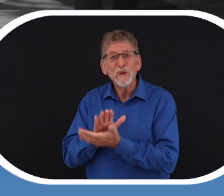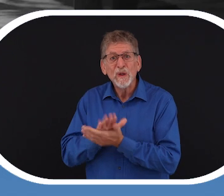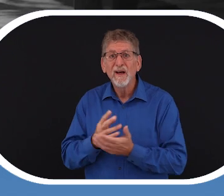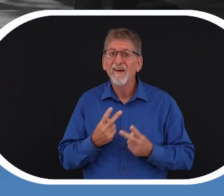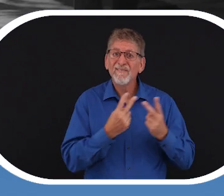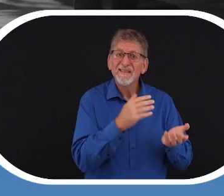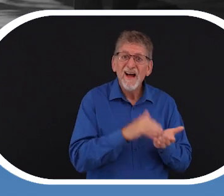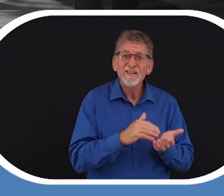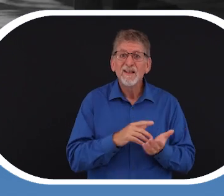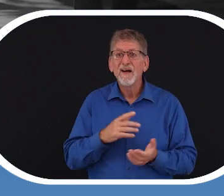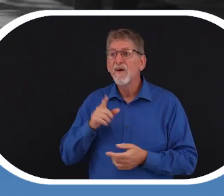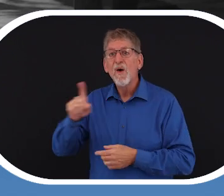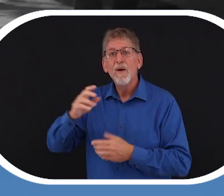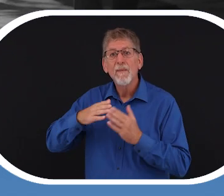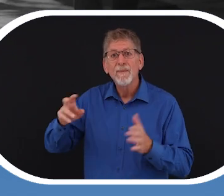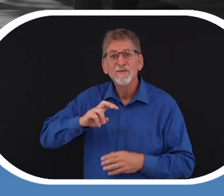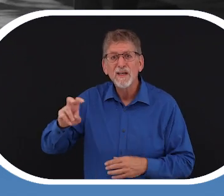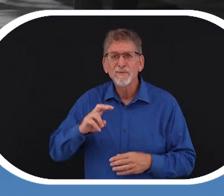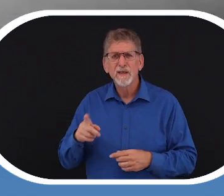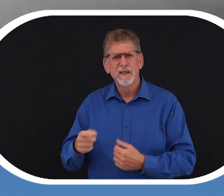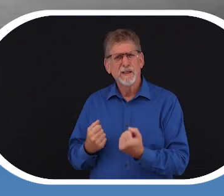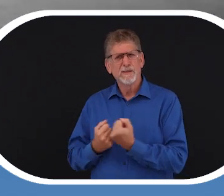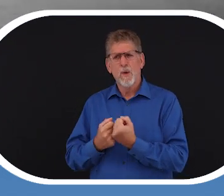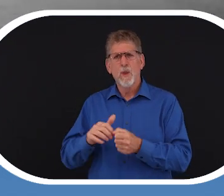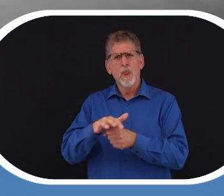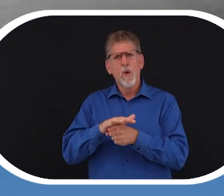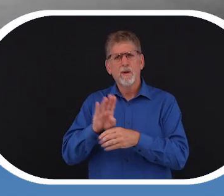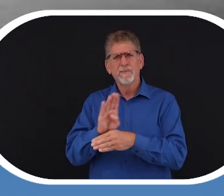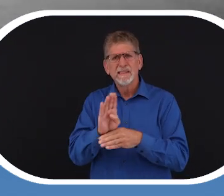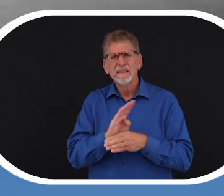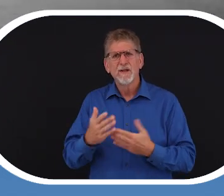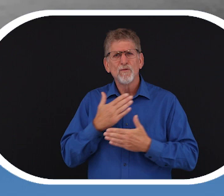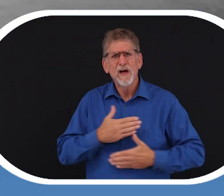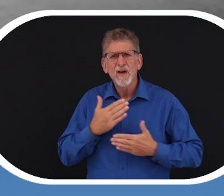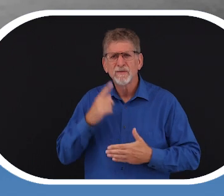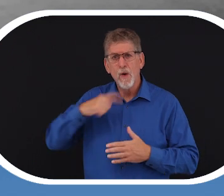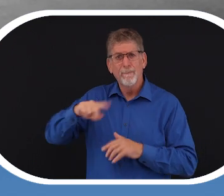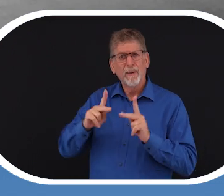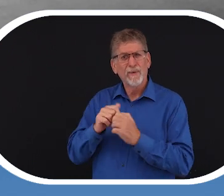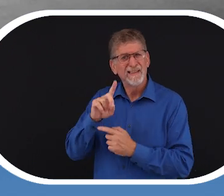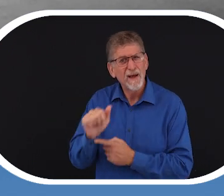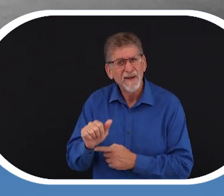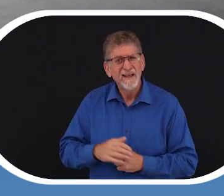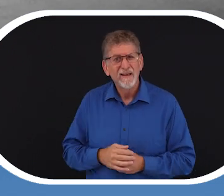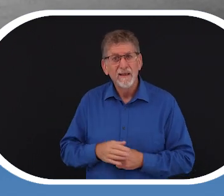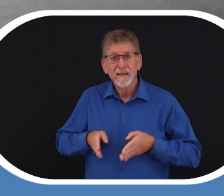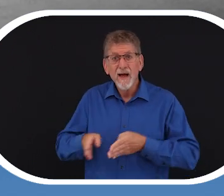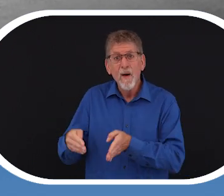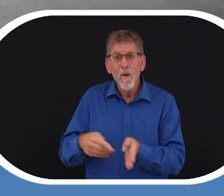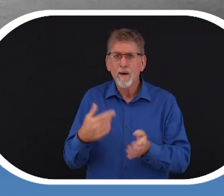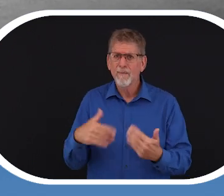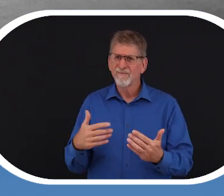transit, and they support local commerce and recreation. For people with disabilities, sidewalks play an even more crucial role